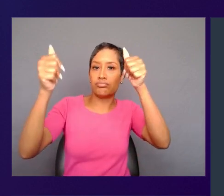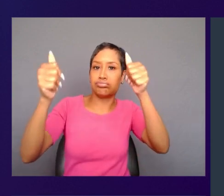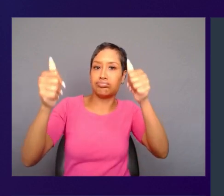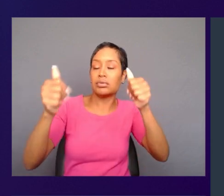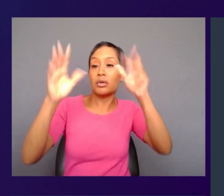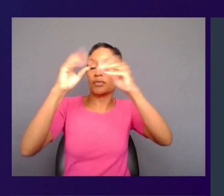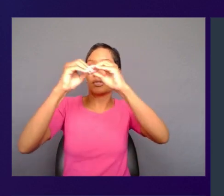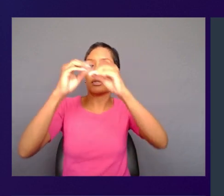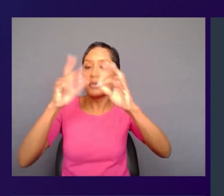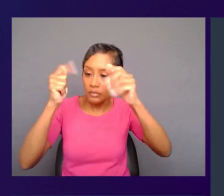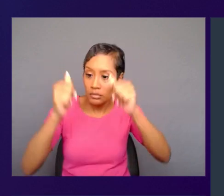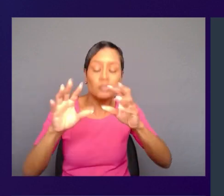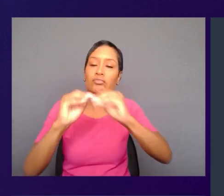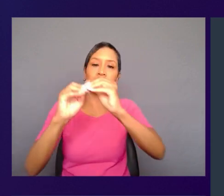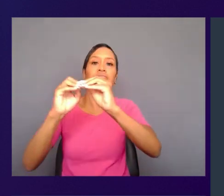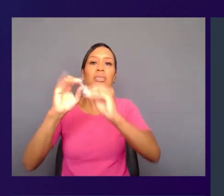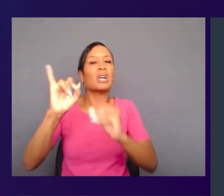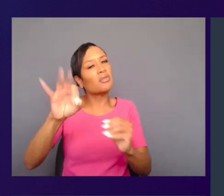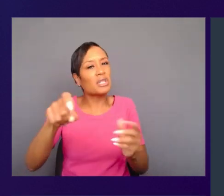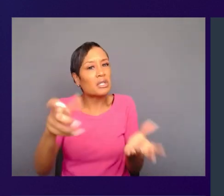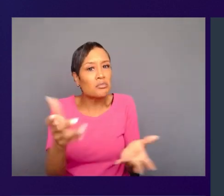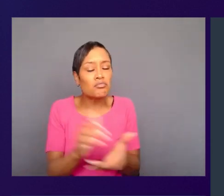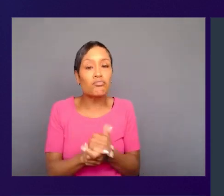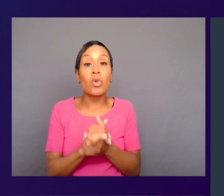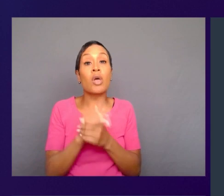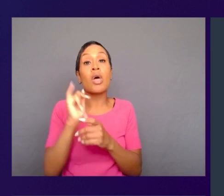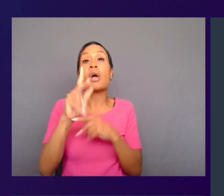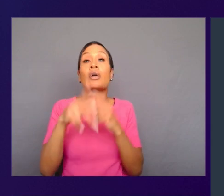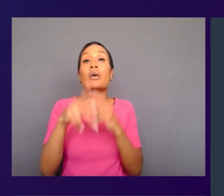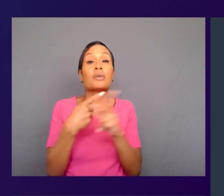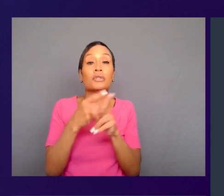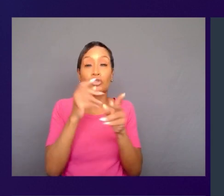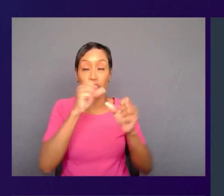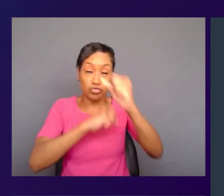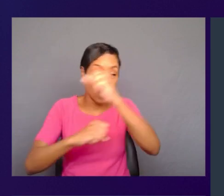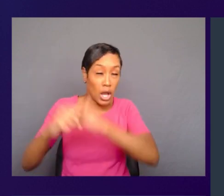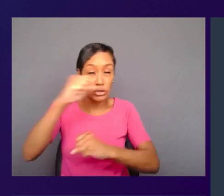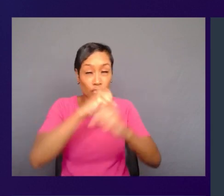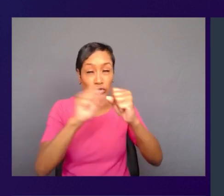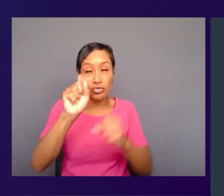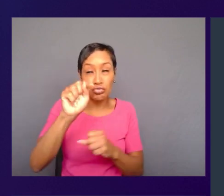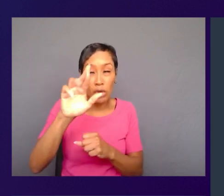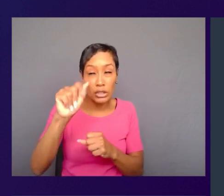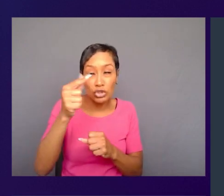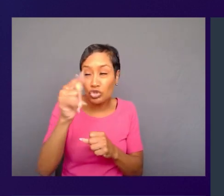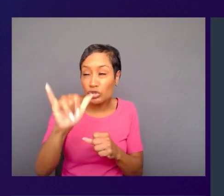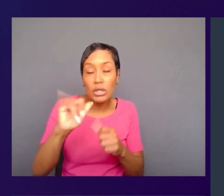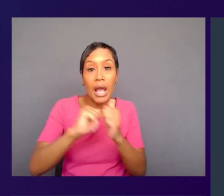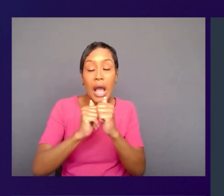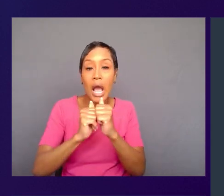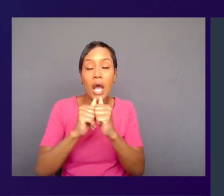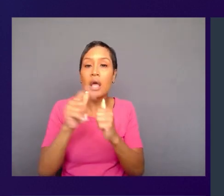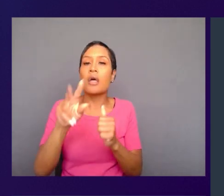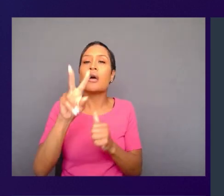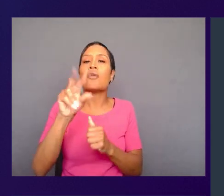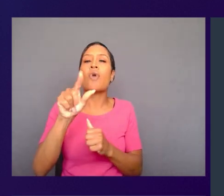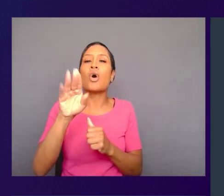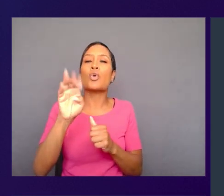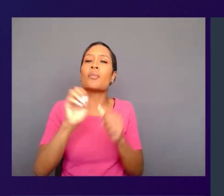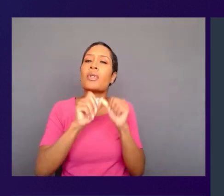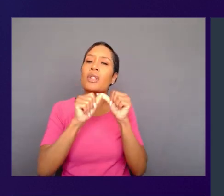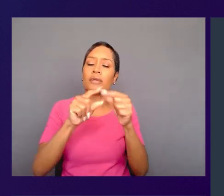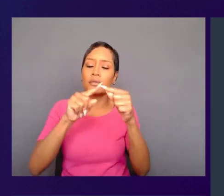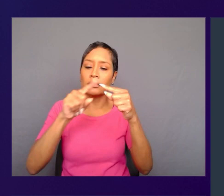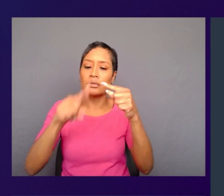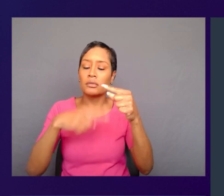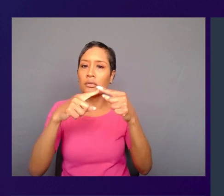if necessary. Part of our resiliency strategy also includes separating the volume lifecycle control plane, which is going to